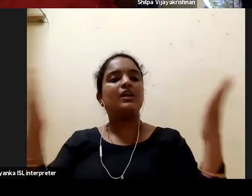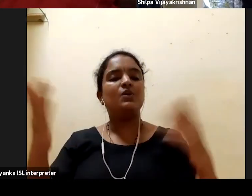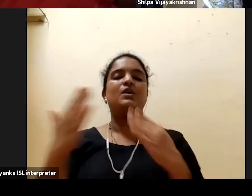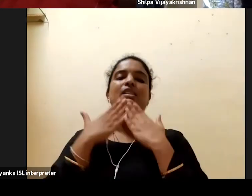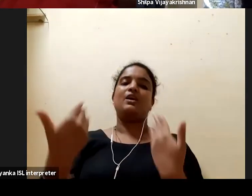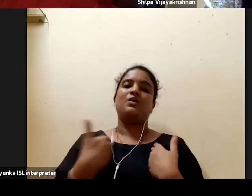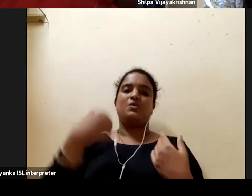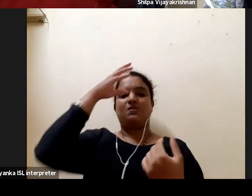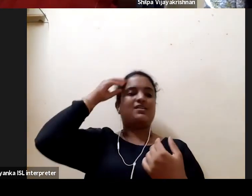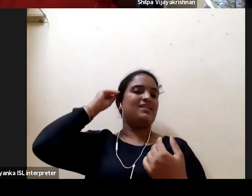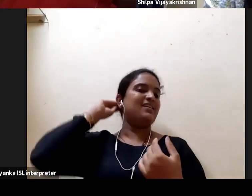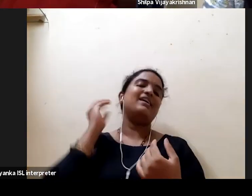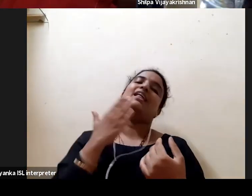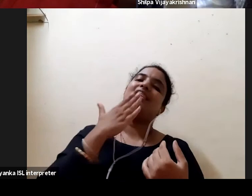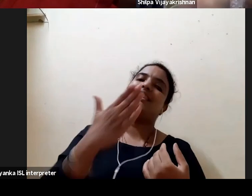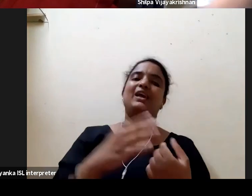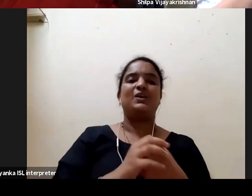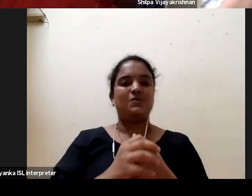also for signing for us today.